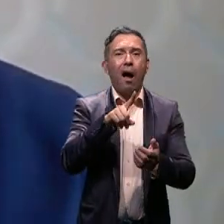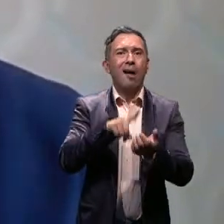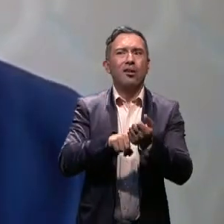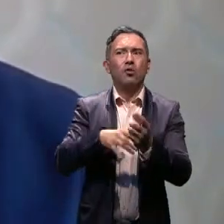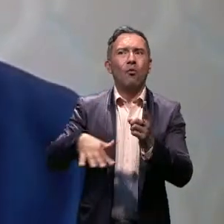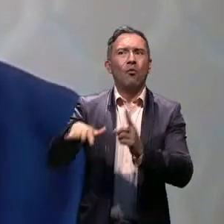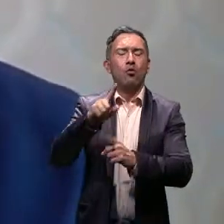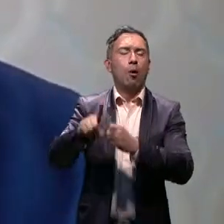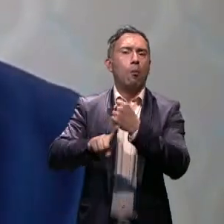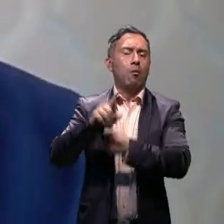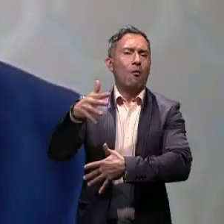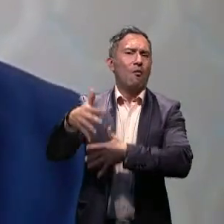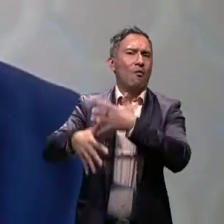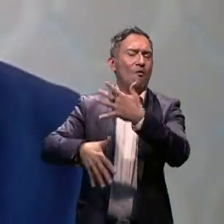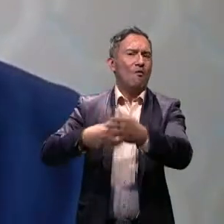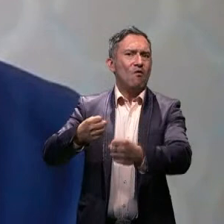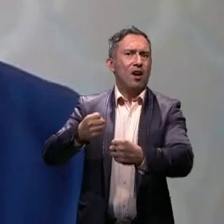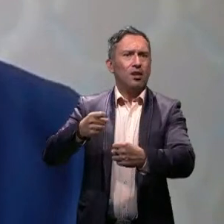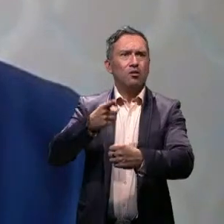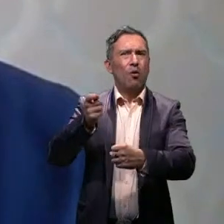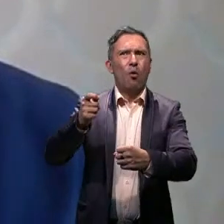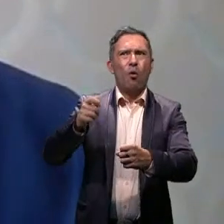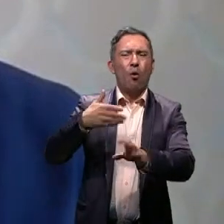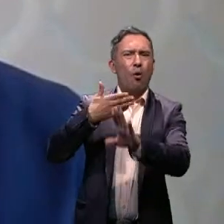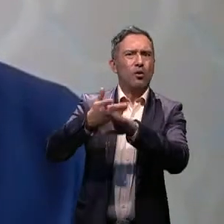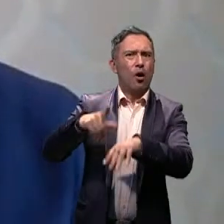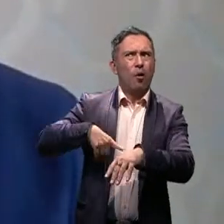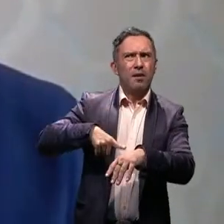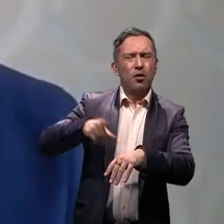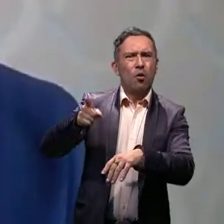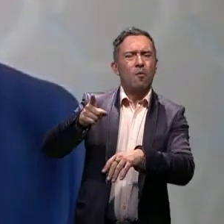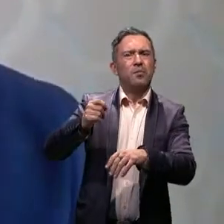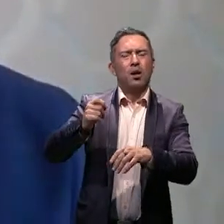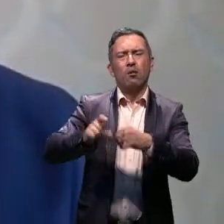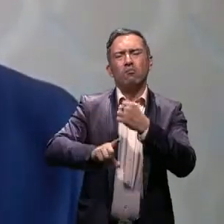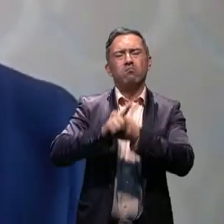highly violent actions, coup d'etats,